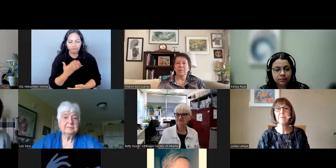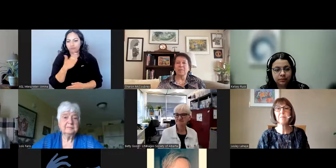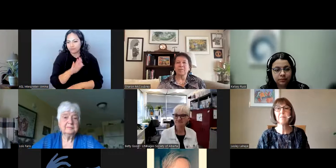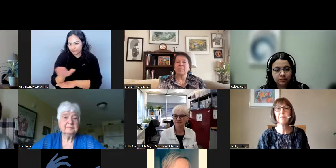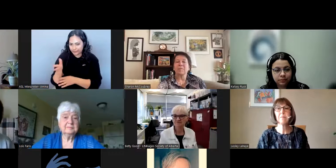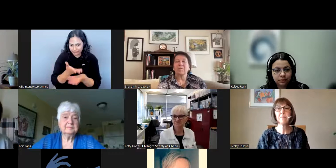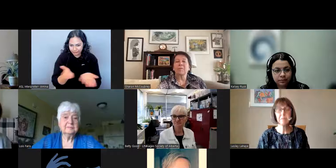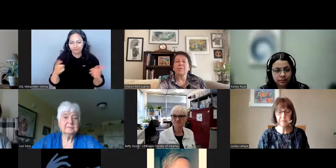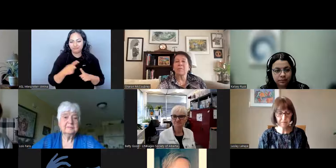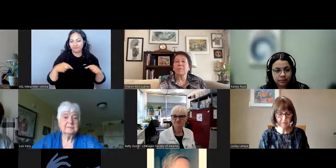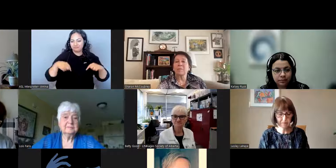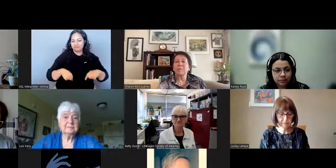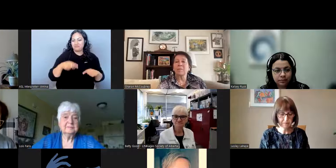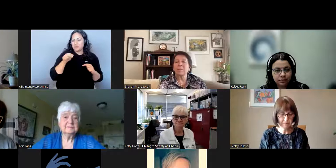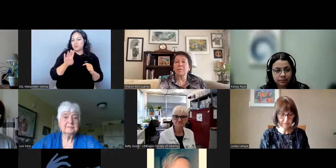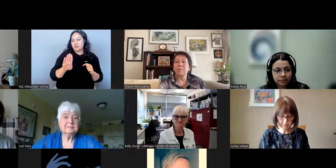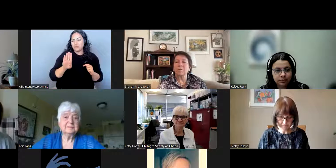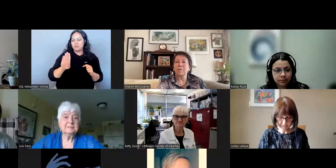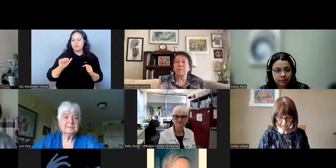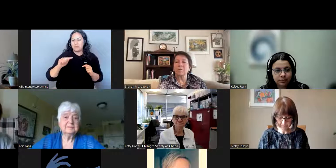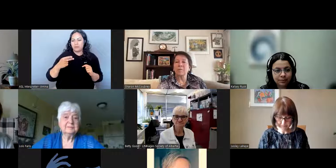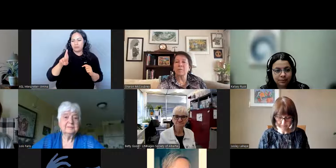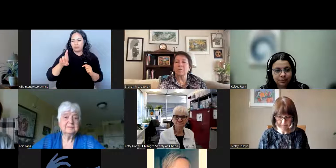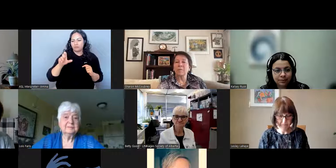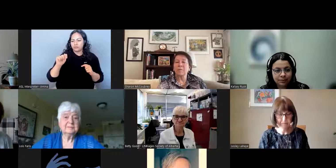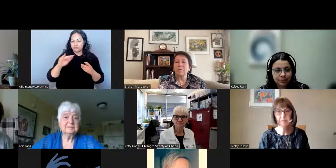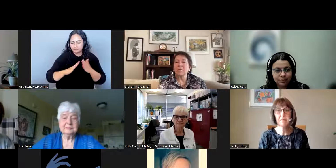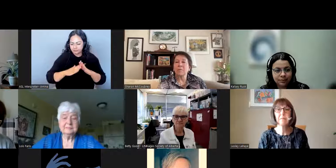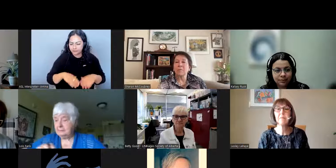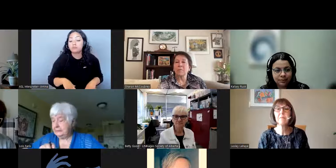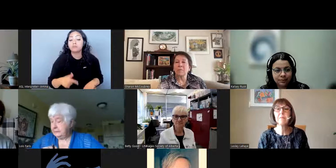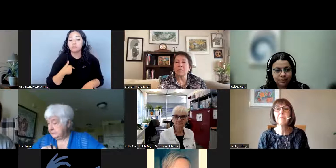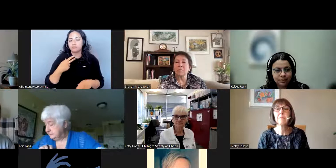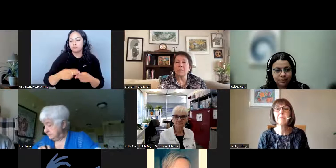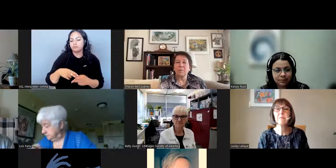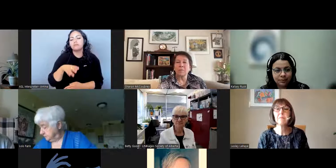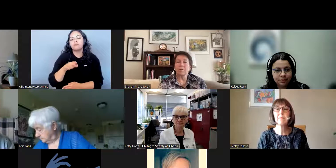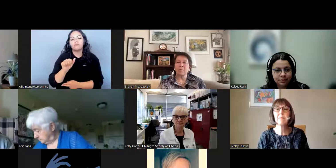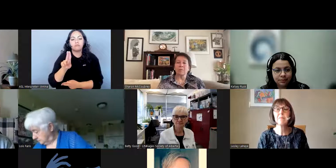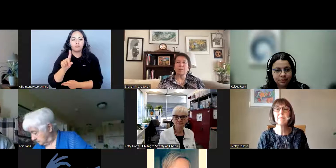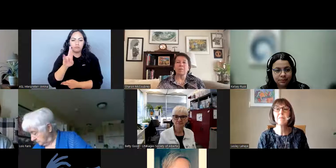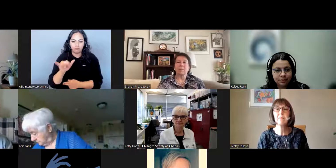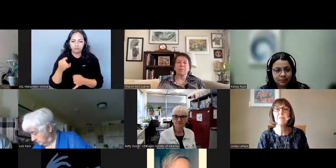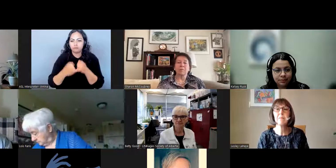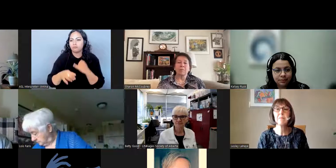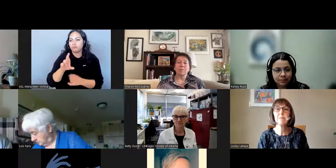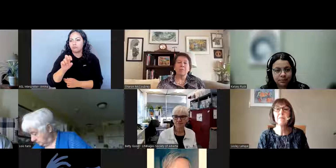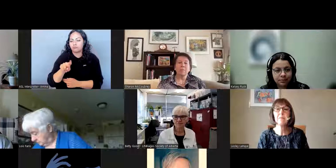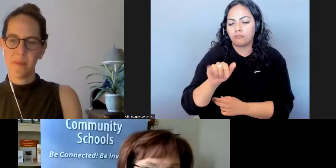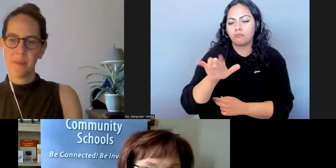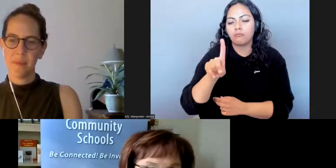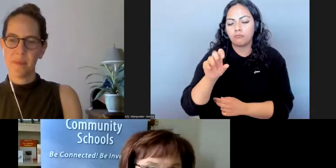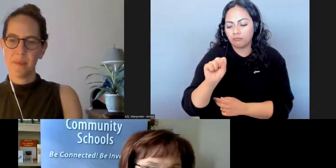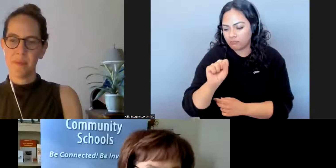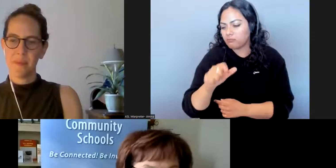everybody from Bathurst, New Brunswick. So my name is Audrey Ronalds, and I'm the Community Engagement Coordinator for Anglefell North School District.